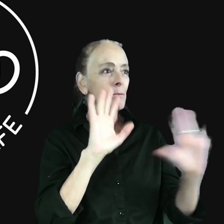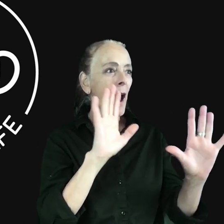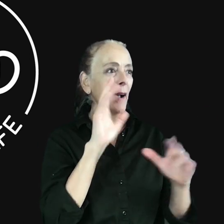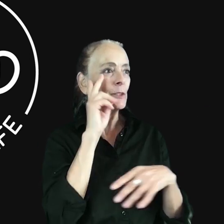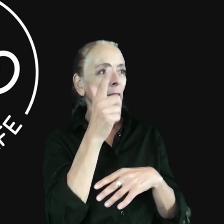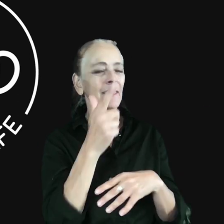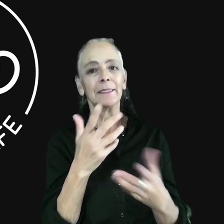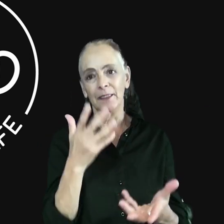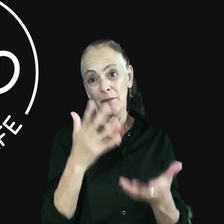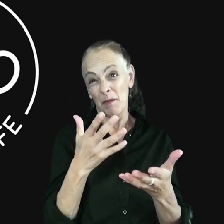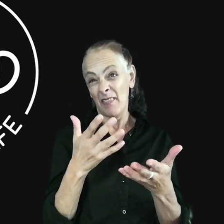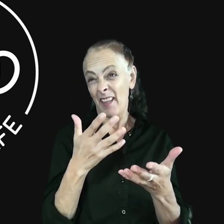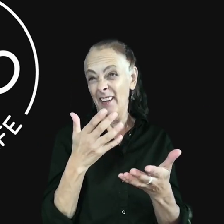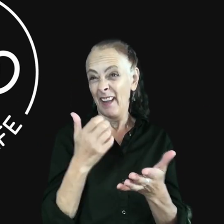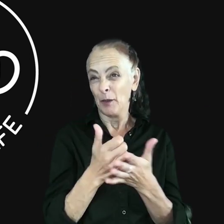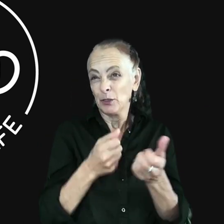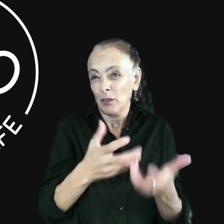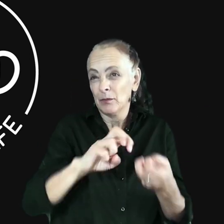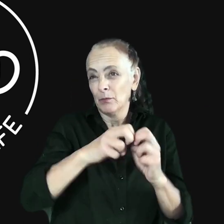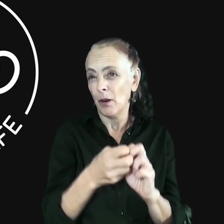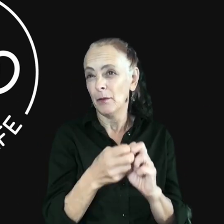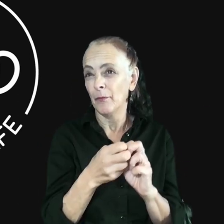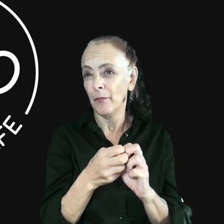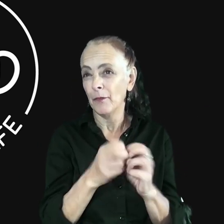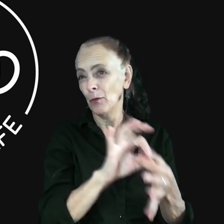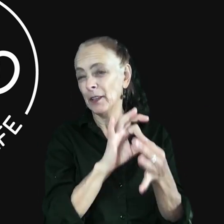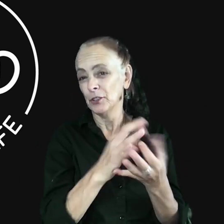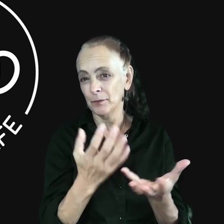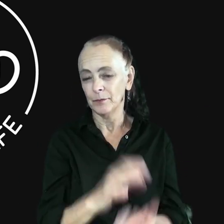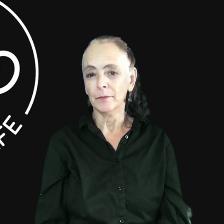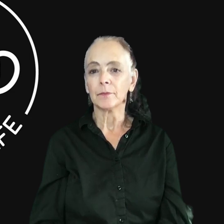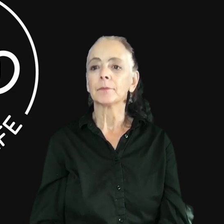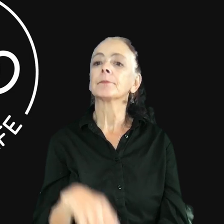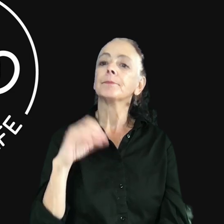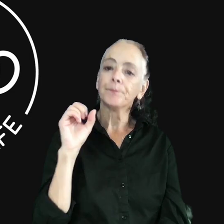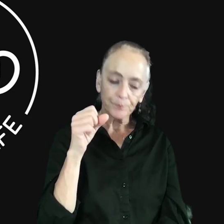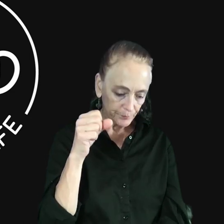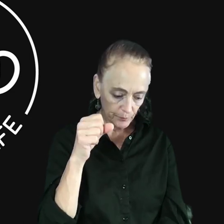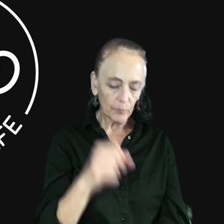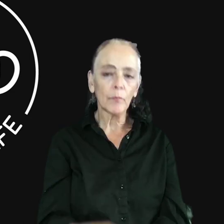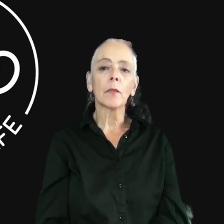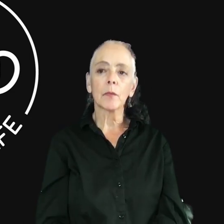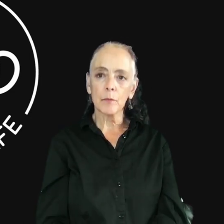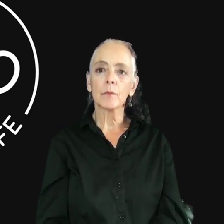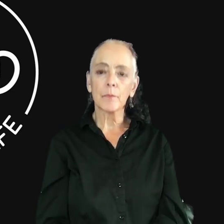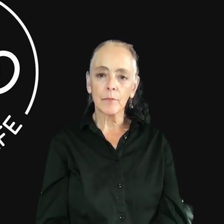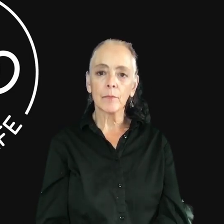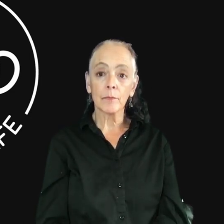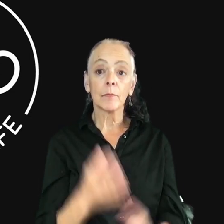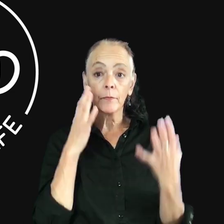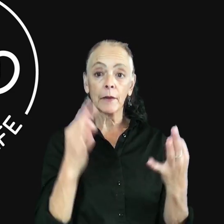in a little bit to that and to some extent i think yes definitely and uh we know that uh that's also